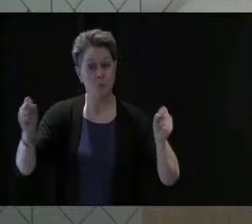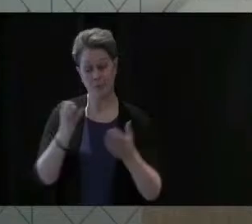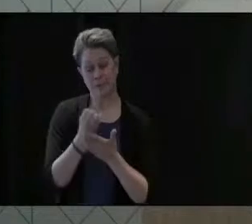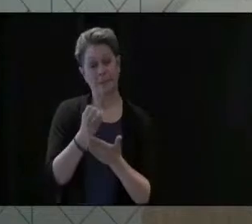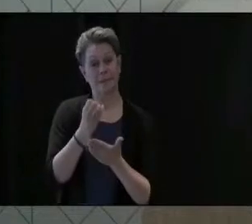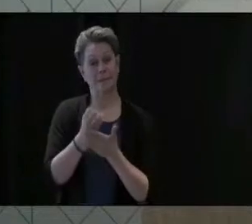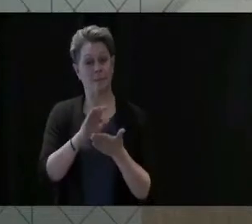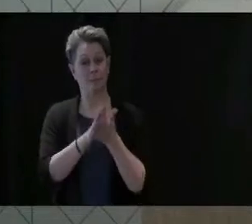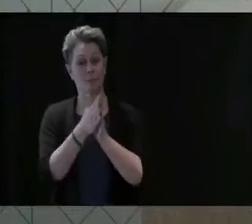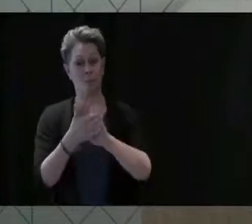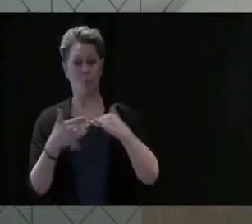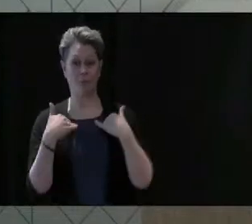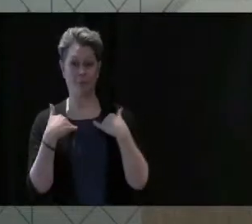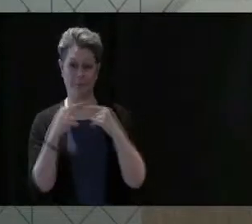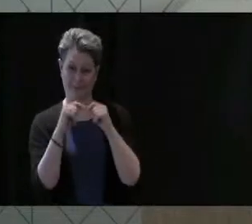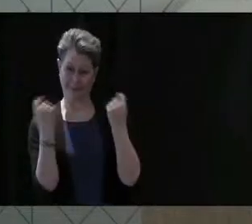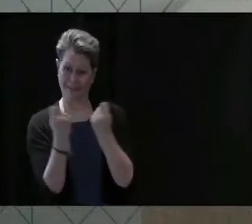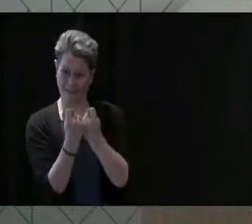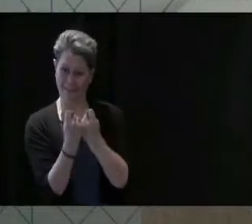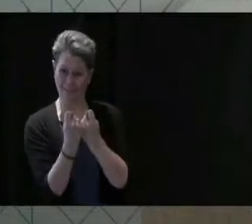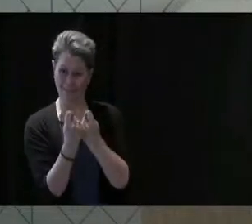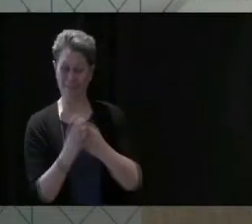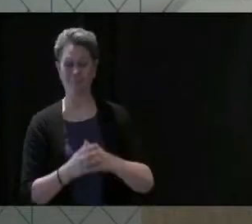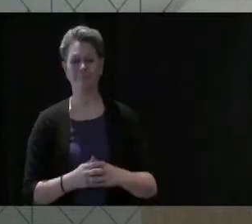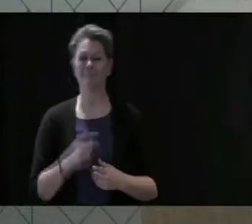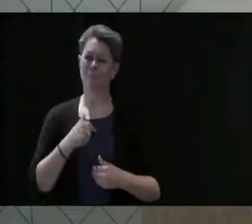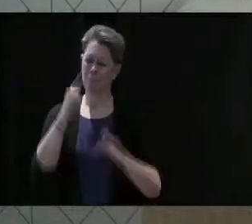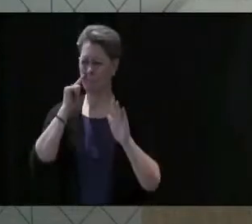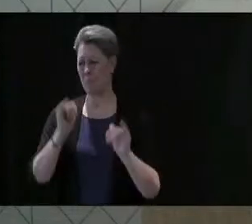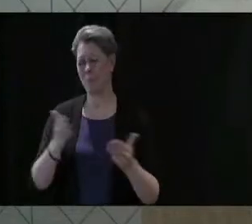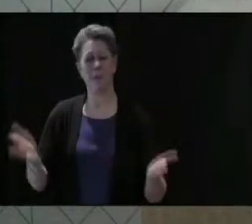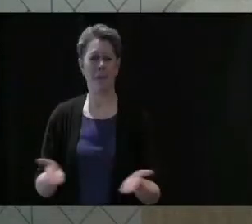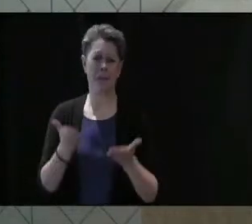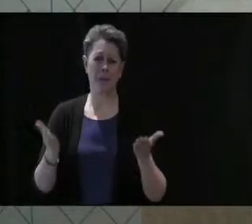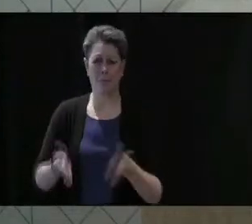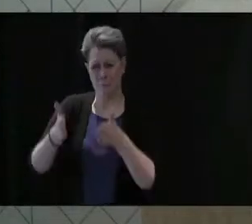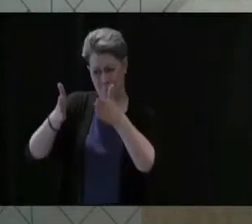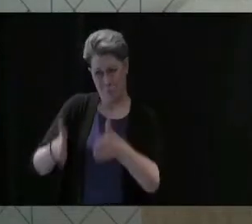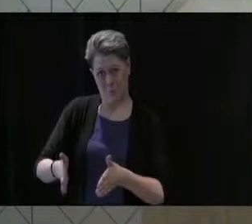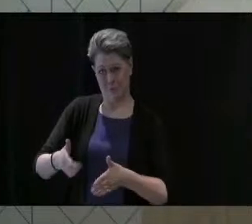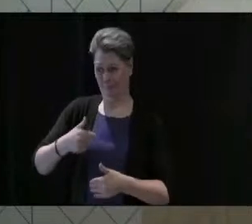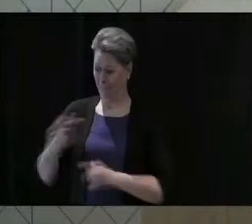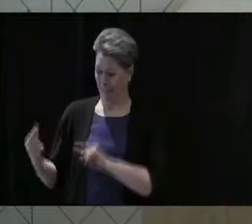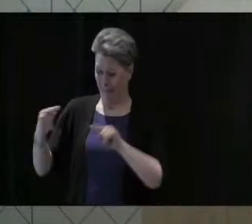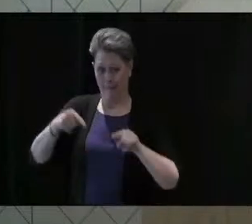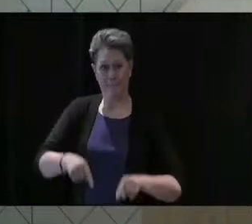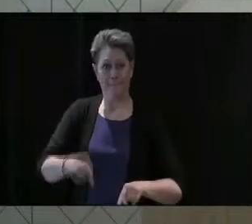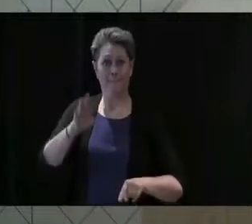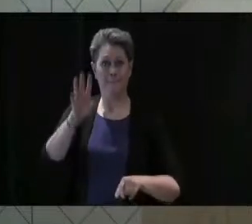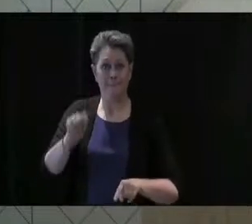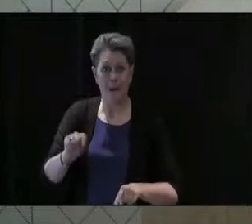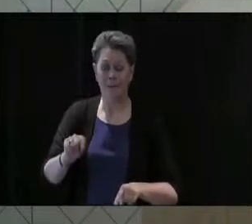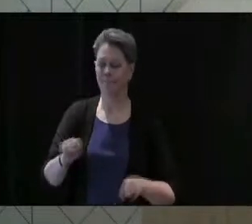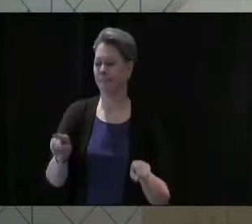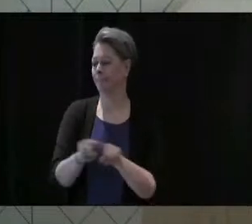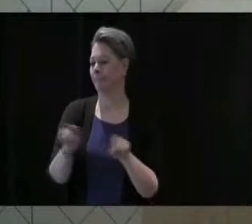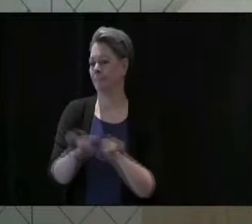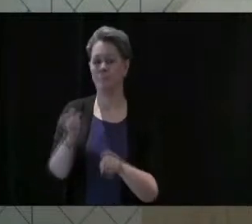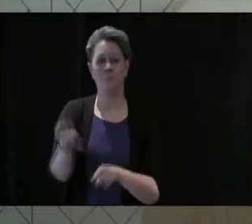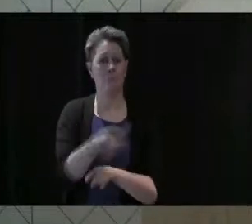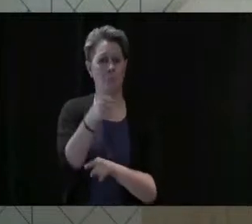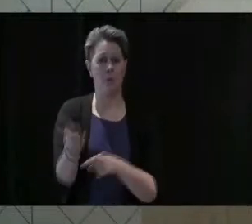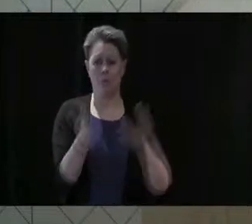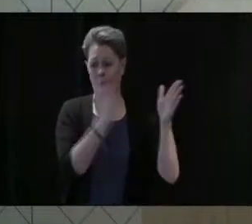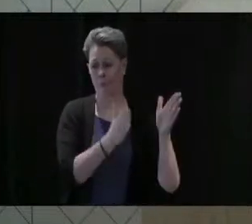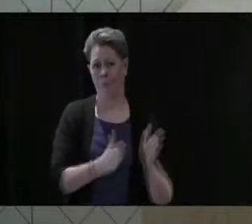Recovery Team. I had hoped to be there with you in person, but as so many of our plans have had to